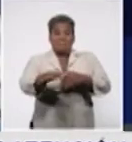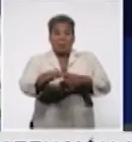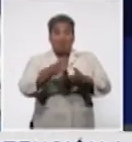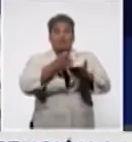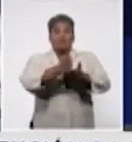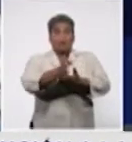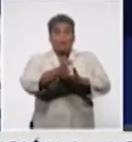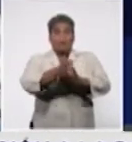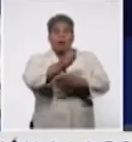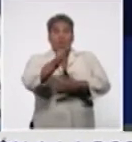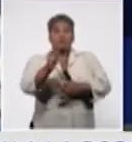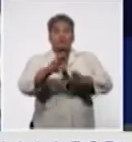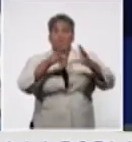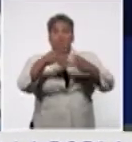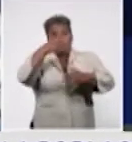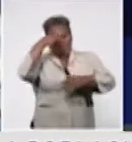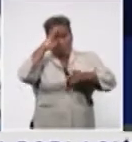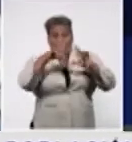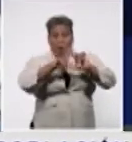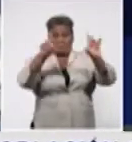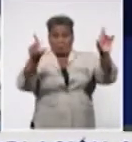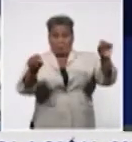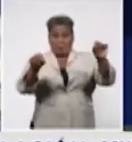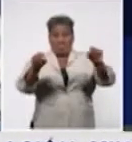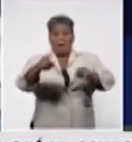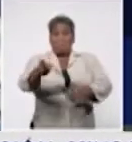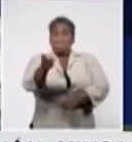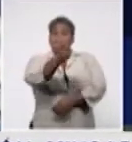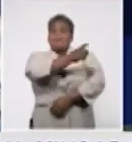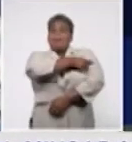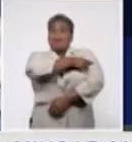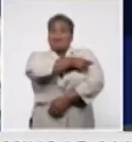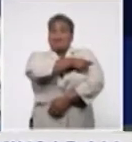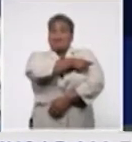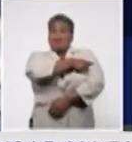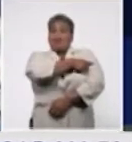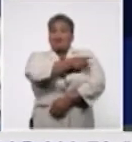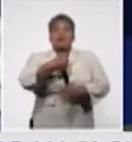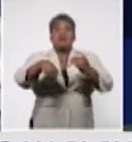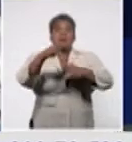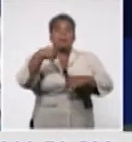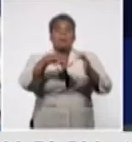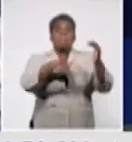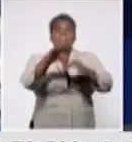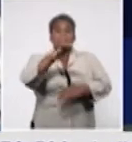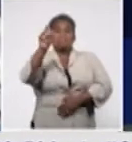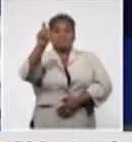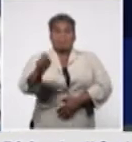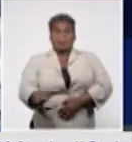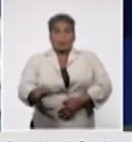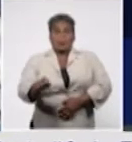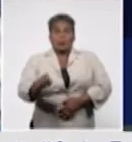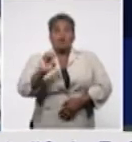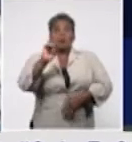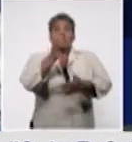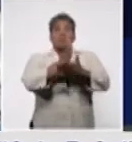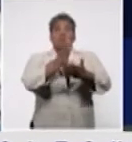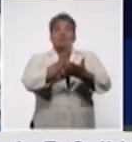cooperation with the Education Ministry and health officials who were consigned to ensure the fulfillment of these